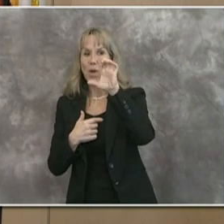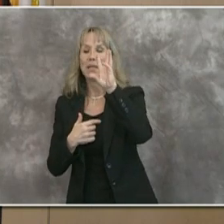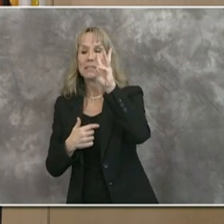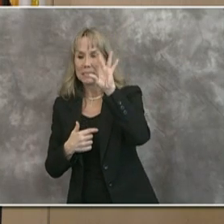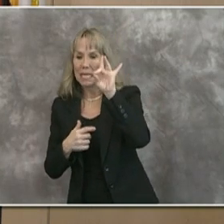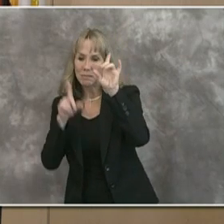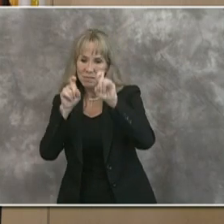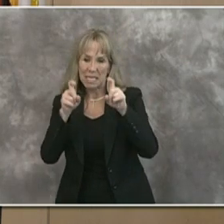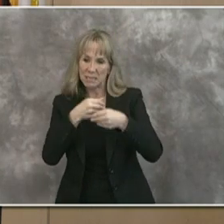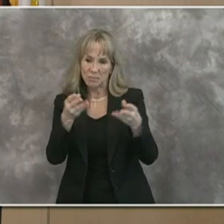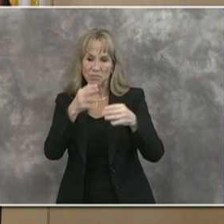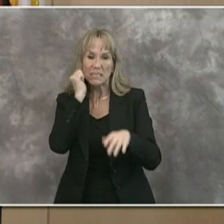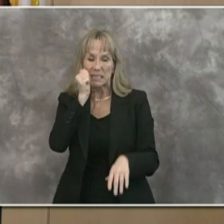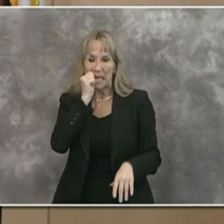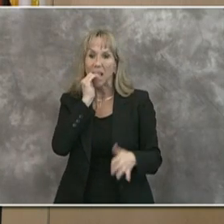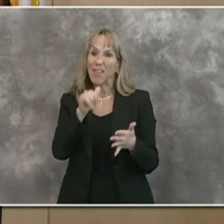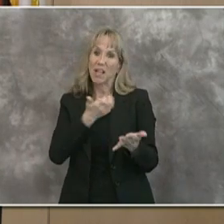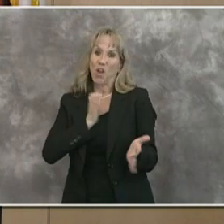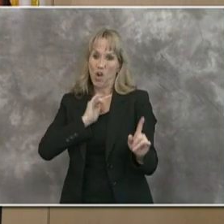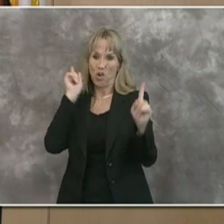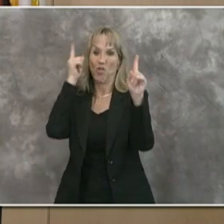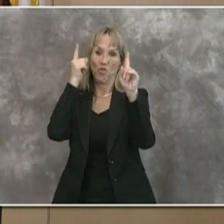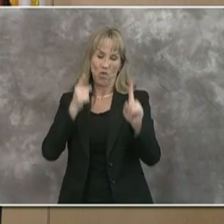is the goal that we are